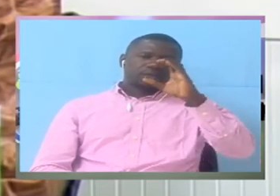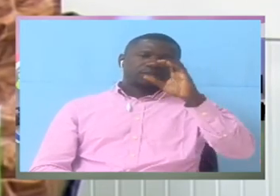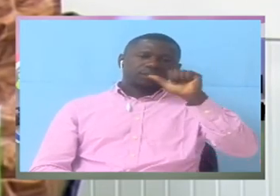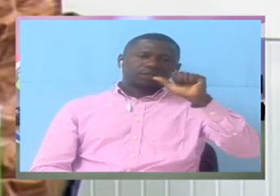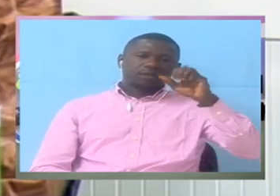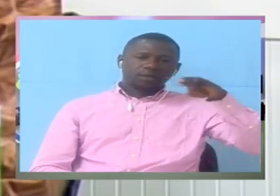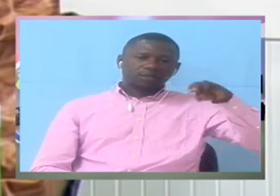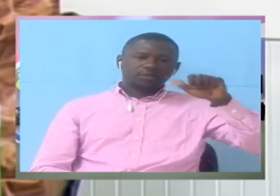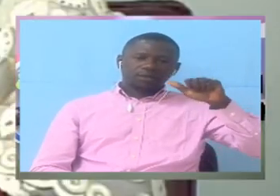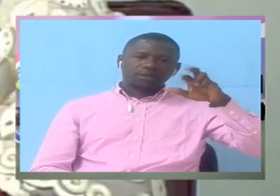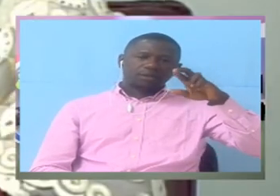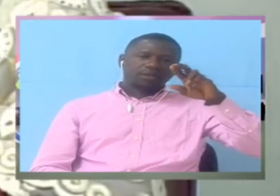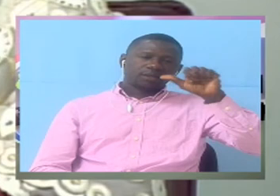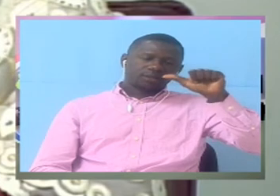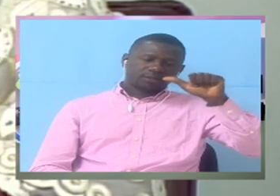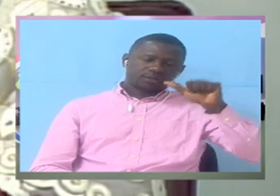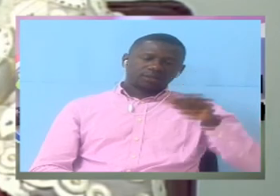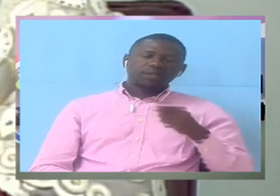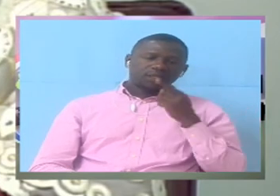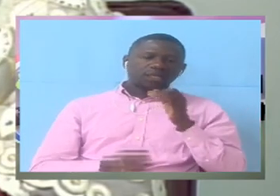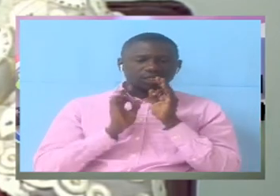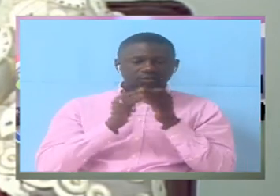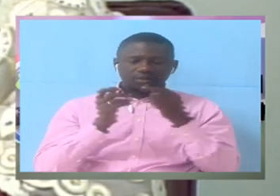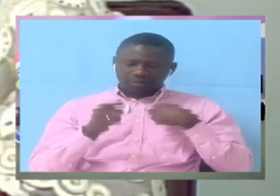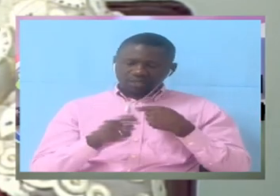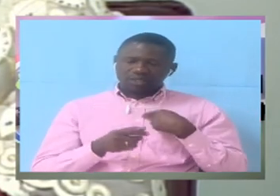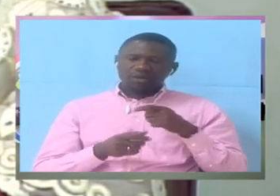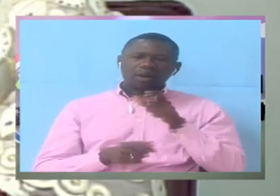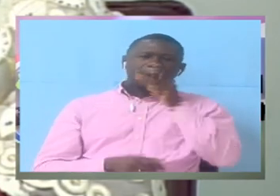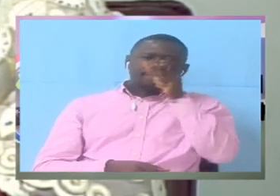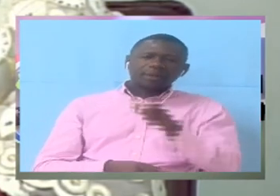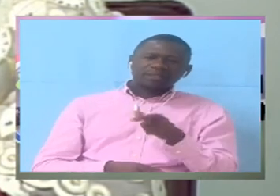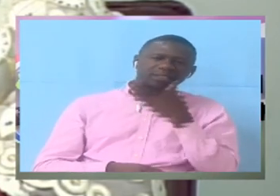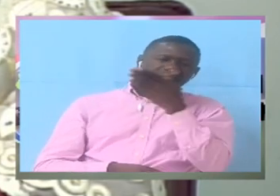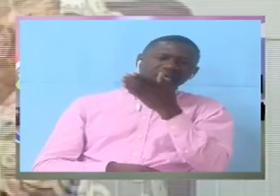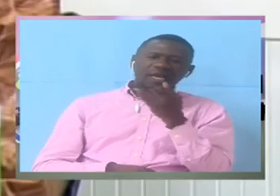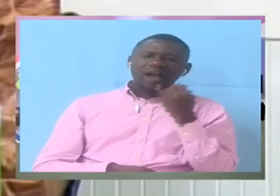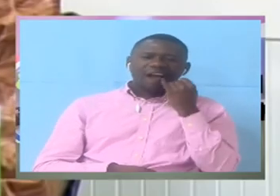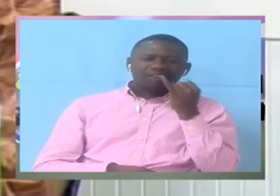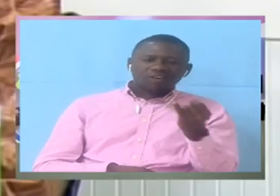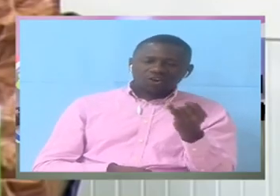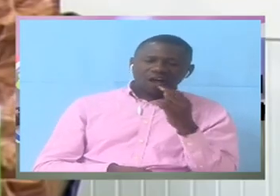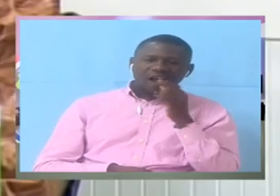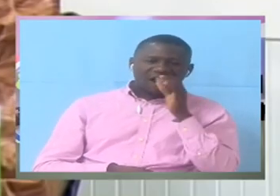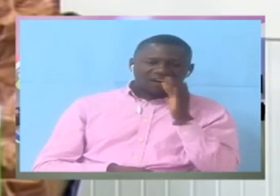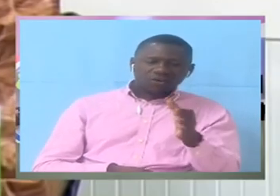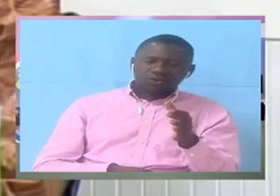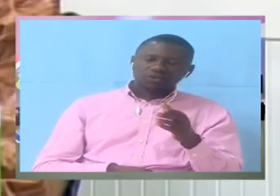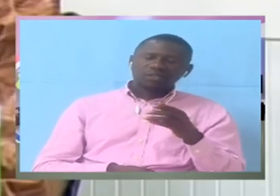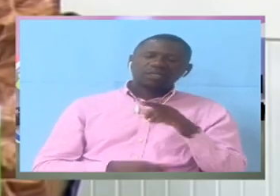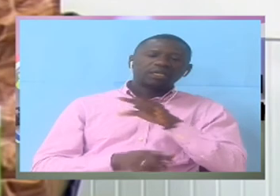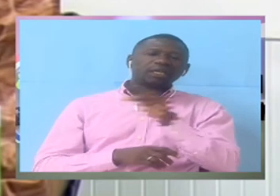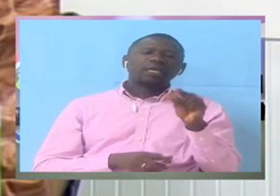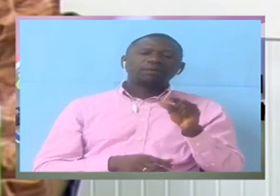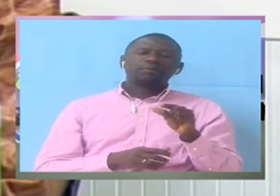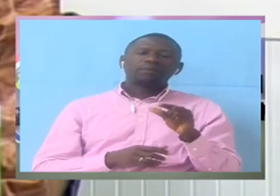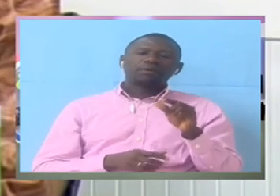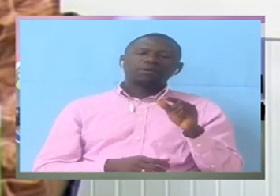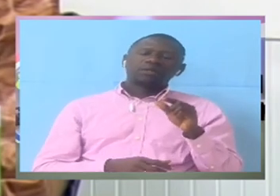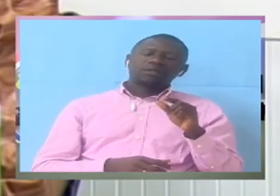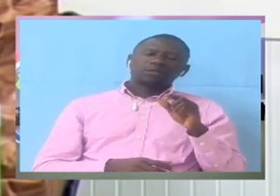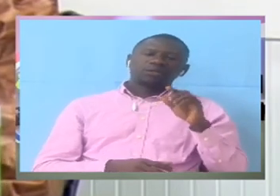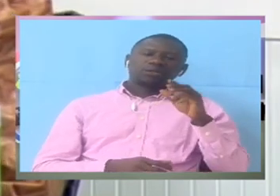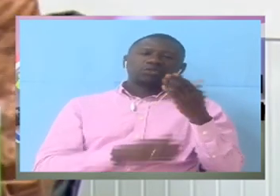Coast kafai Dr. Mani. He told me that there was somebody in Ivory Coast called Dr. Mani. Ola ko ala fita ex-service manu la purdo